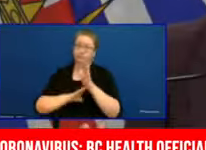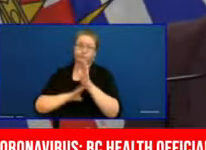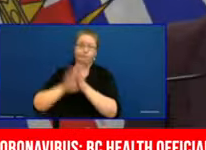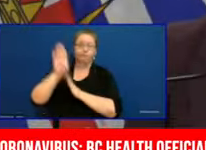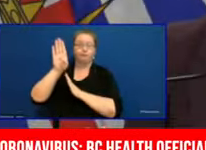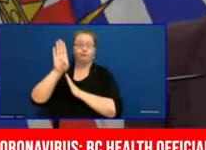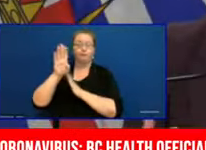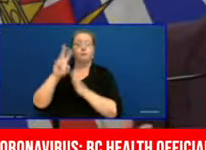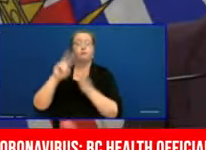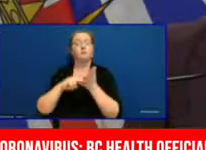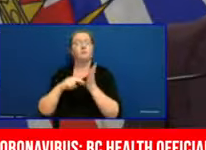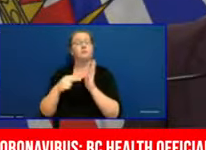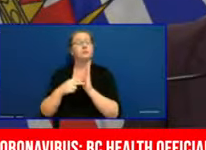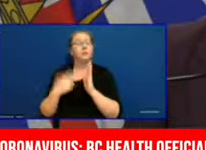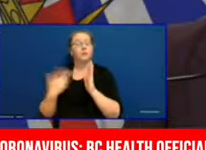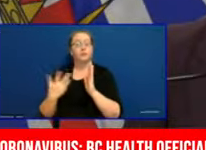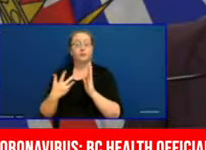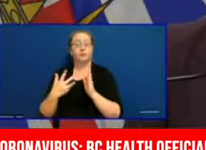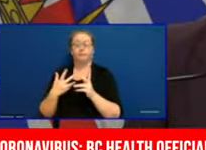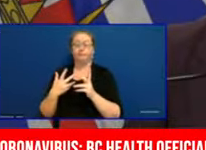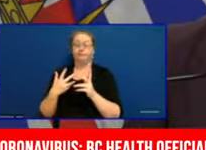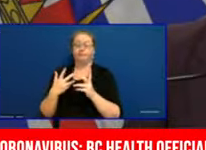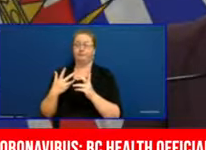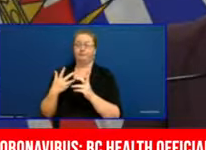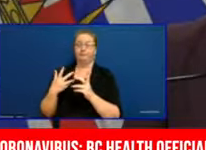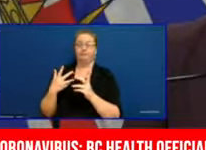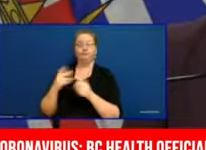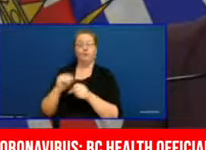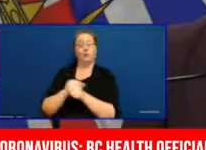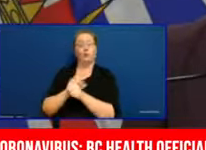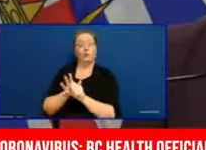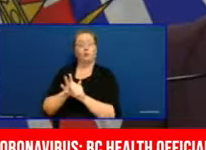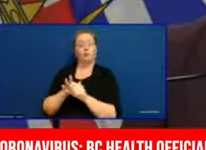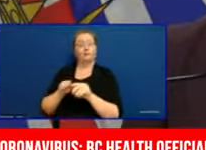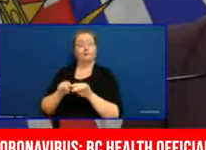One, that it is circulating in our community, and